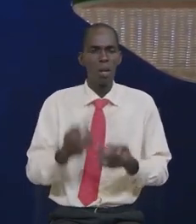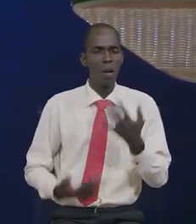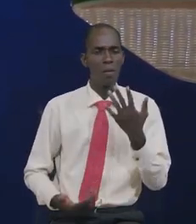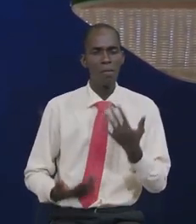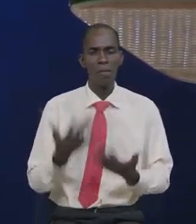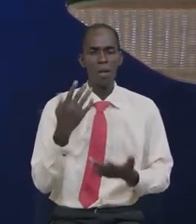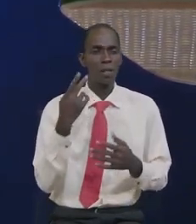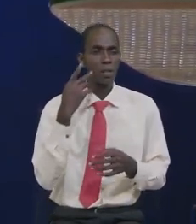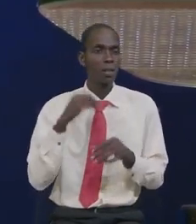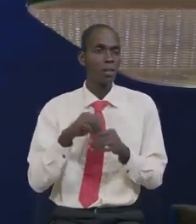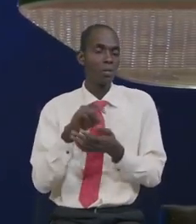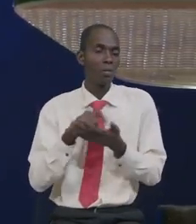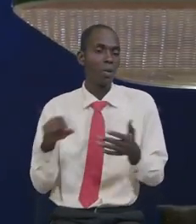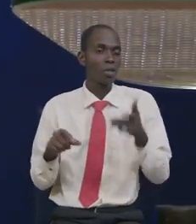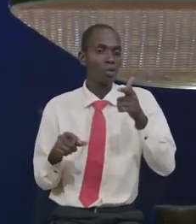in